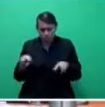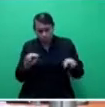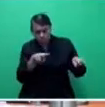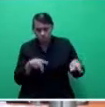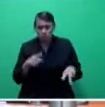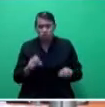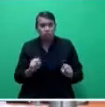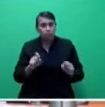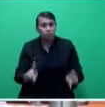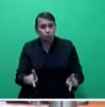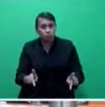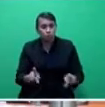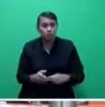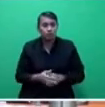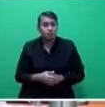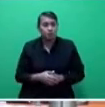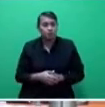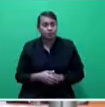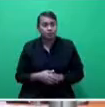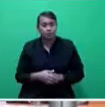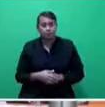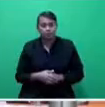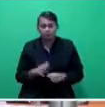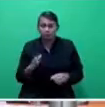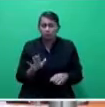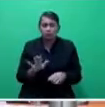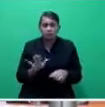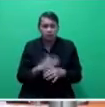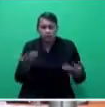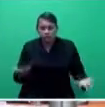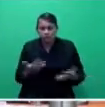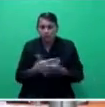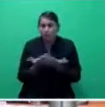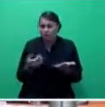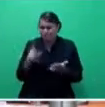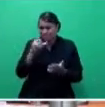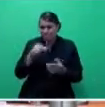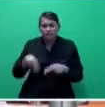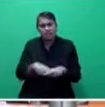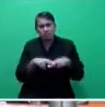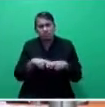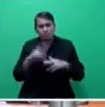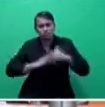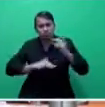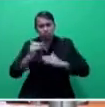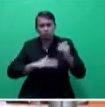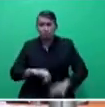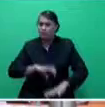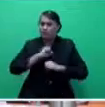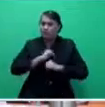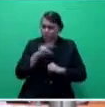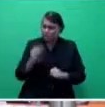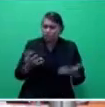opportunities to create domestically that will build up confidence. Those kind of headlines actually don't build confidence. By having